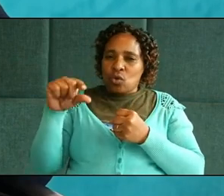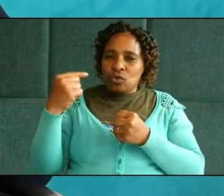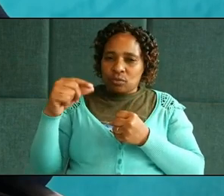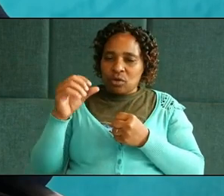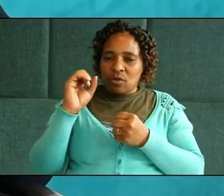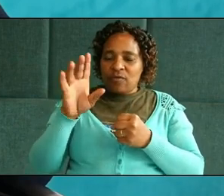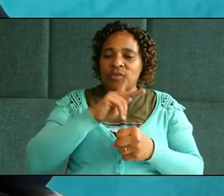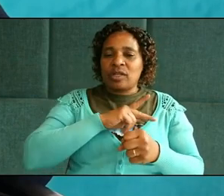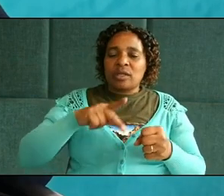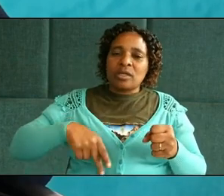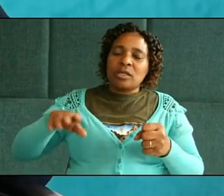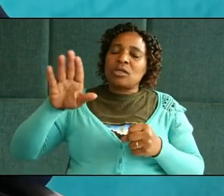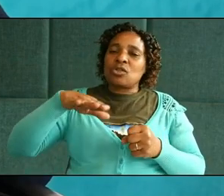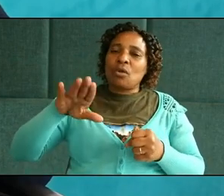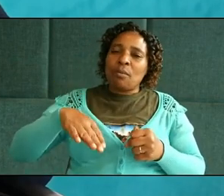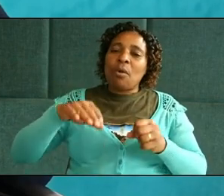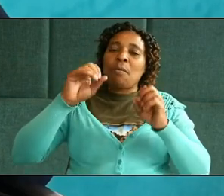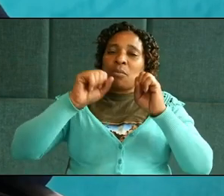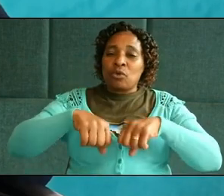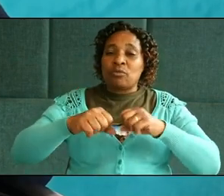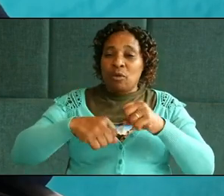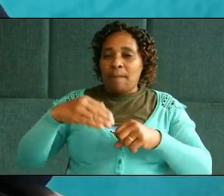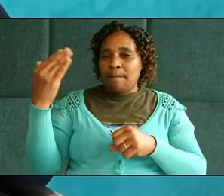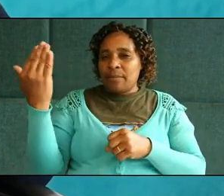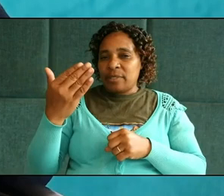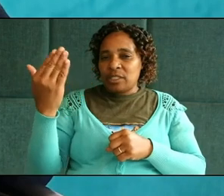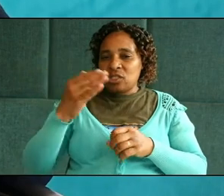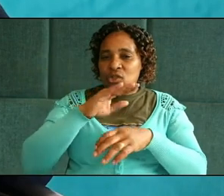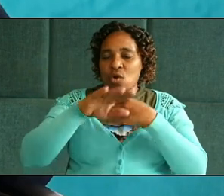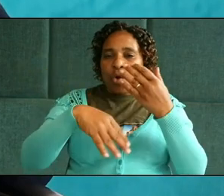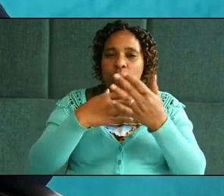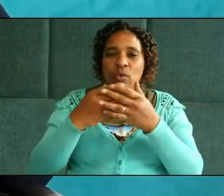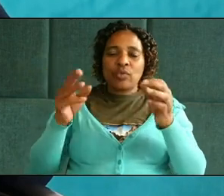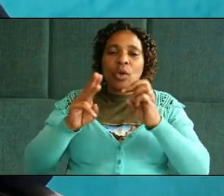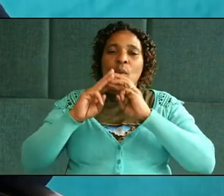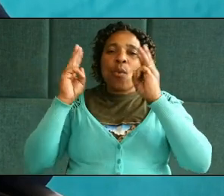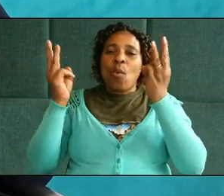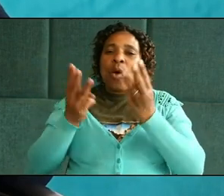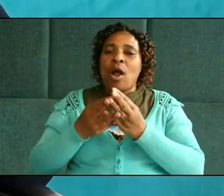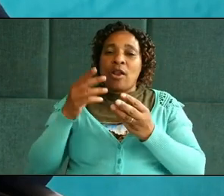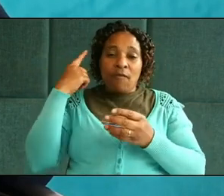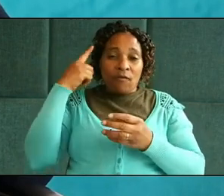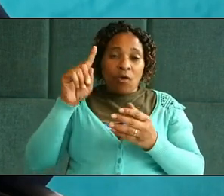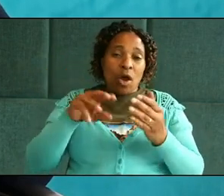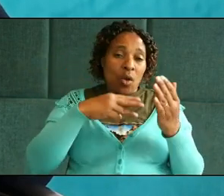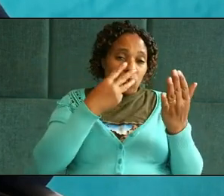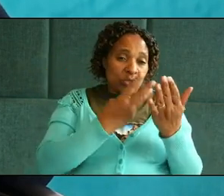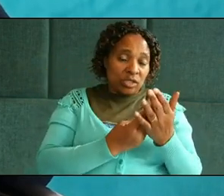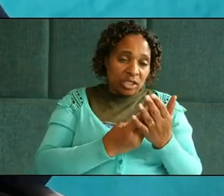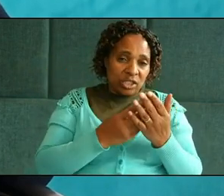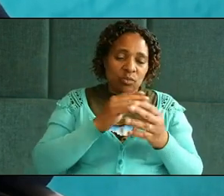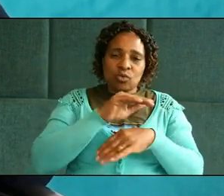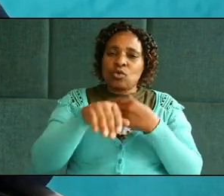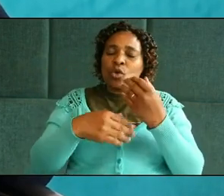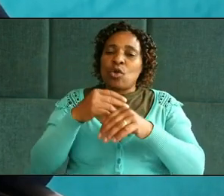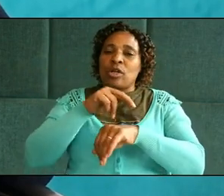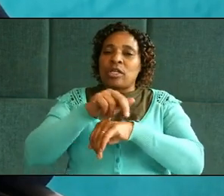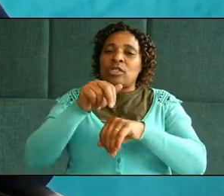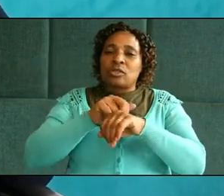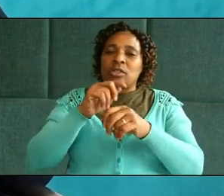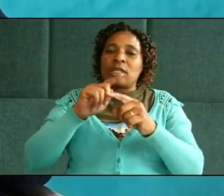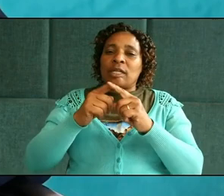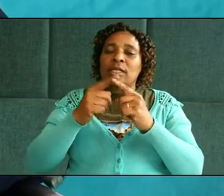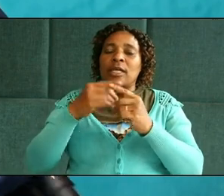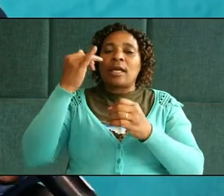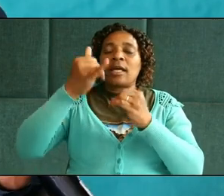And this gospel of the kingdom shall be preached in all the world for a witness unto nations, and then shall the end